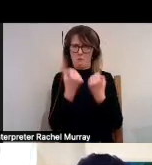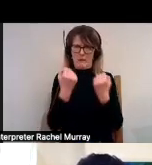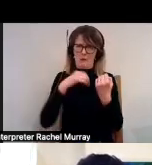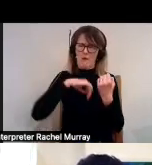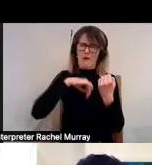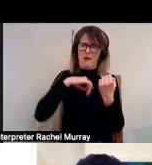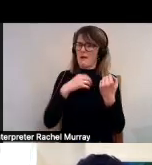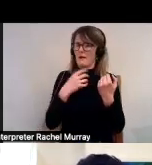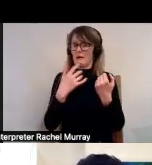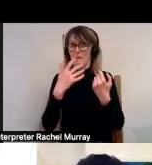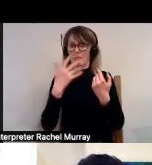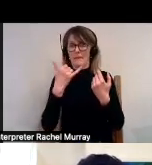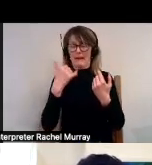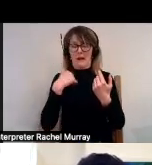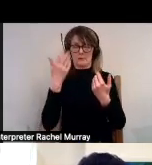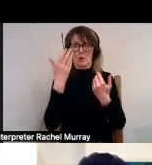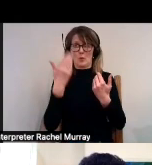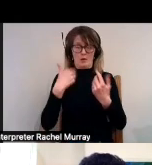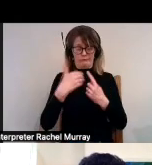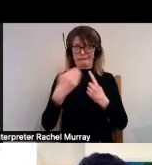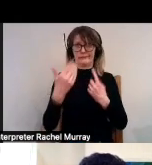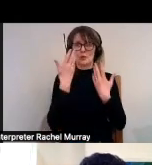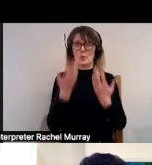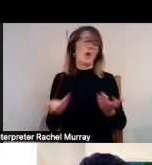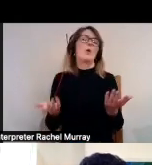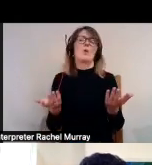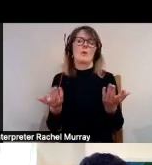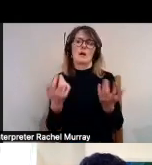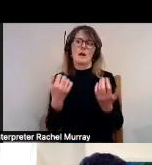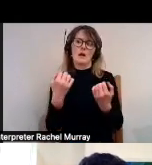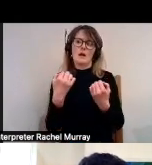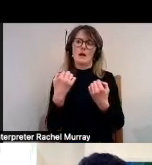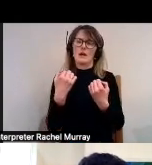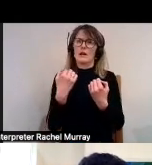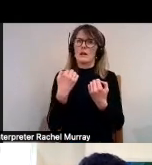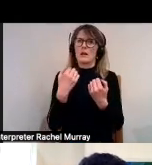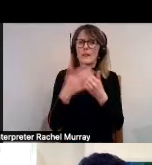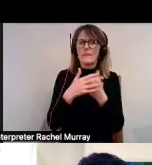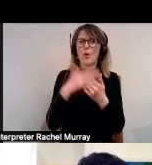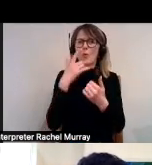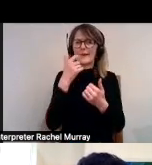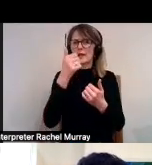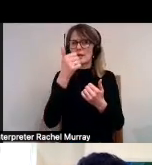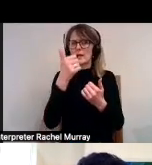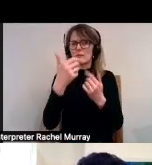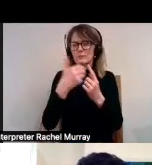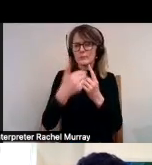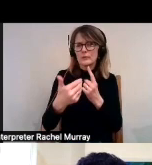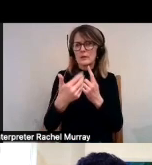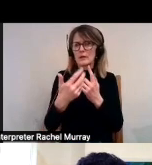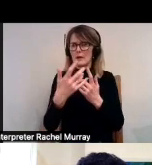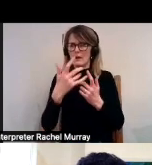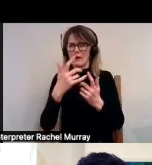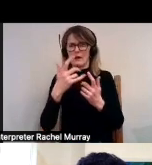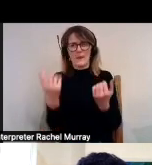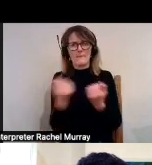of? Because my sense is that more we can know that the palette of sources of power that I have personally, the